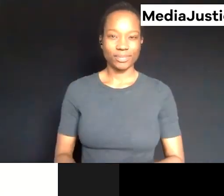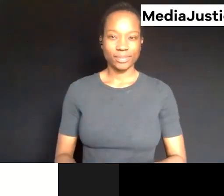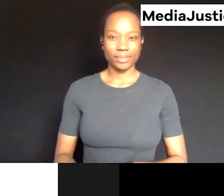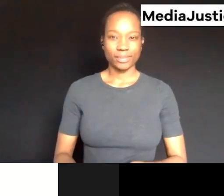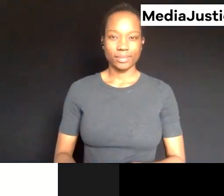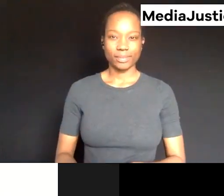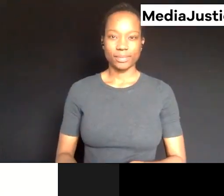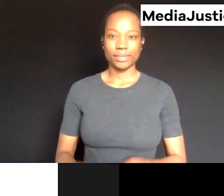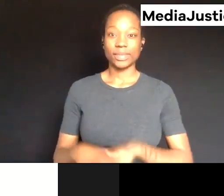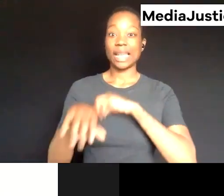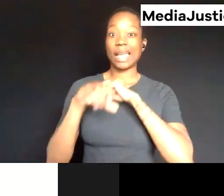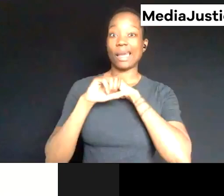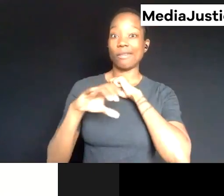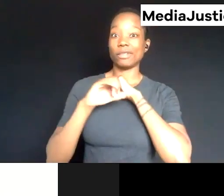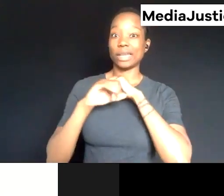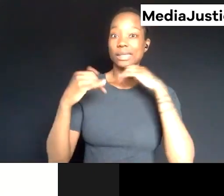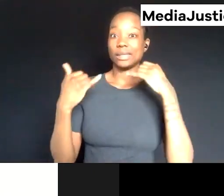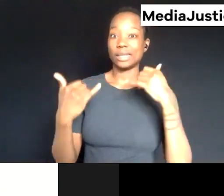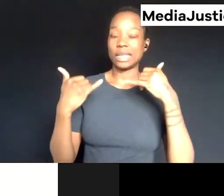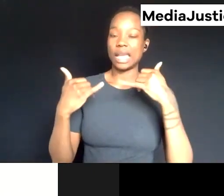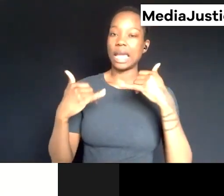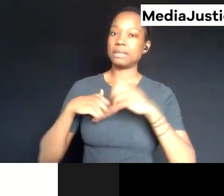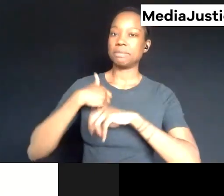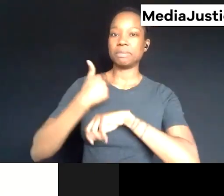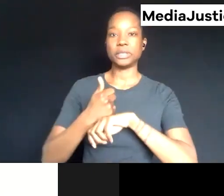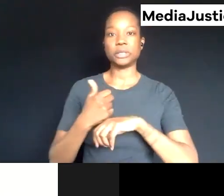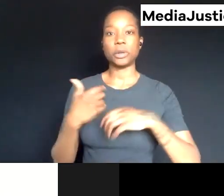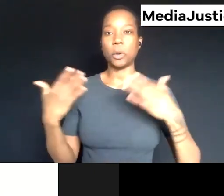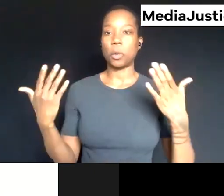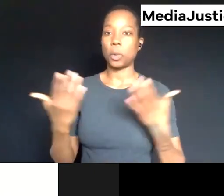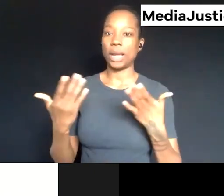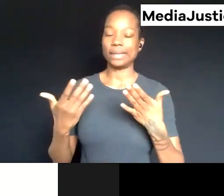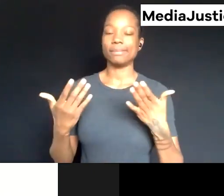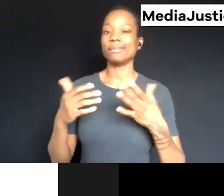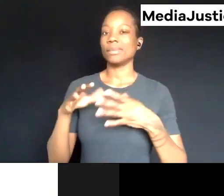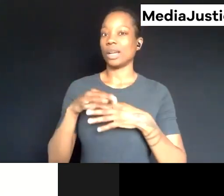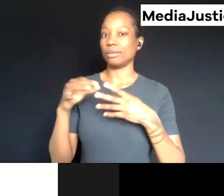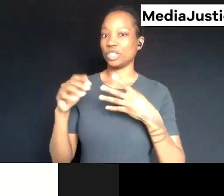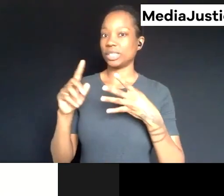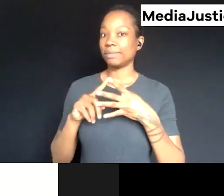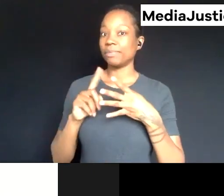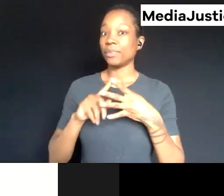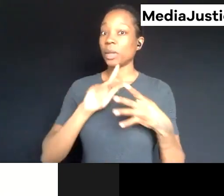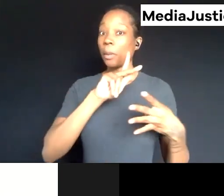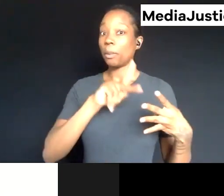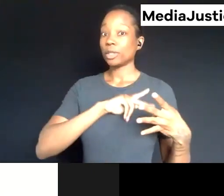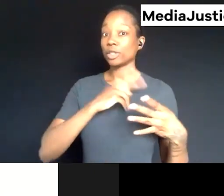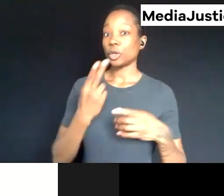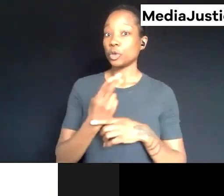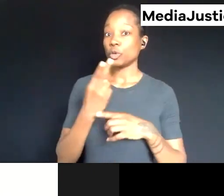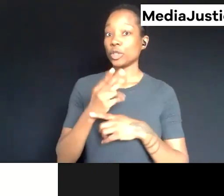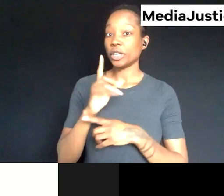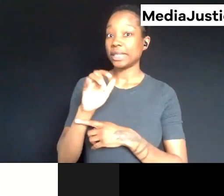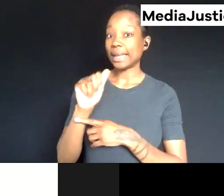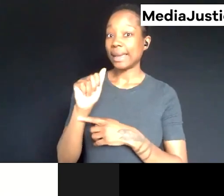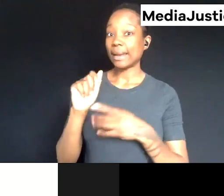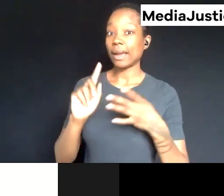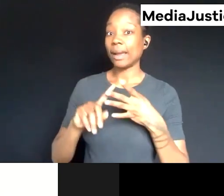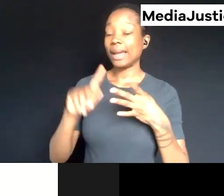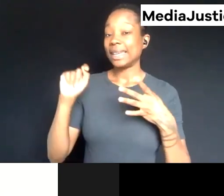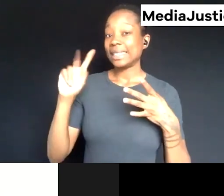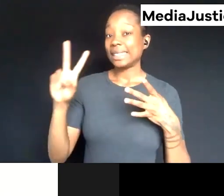Advertising today is largely based on what? And here are the options. Is it personal user data? Is it the TV show Mad